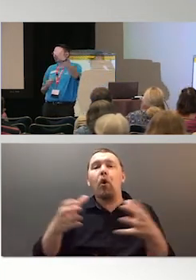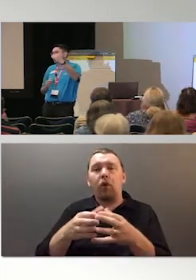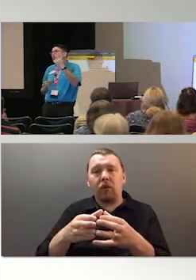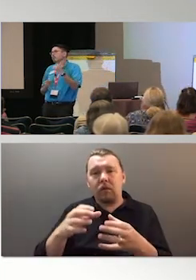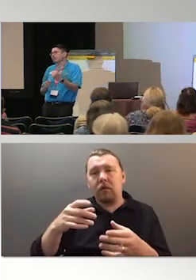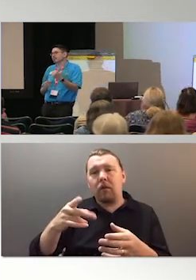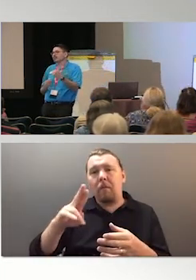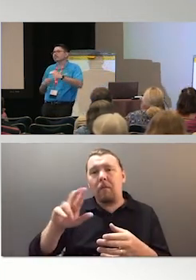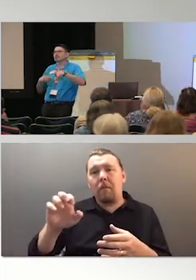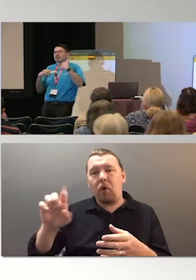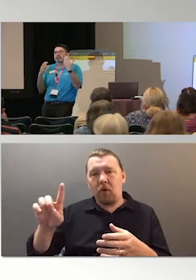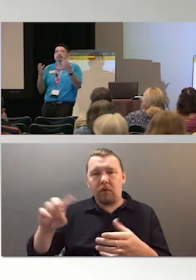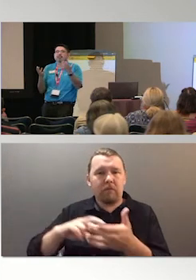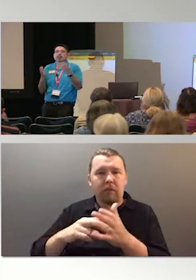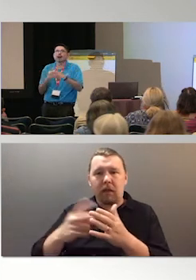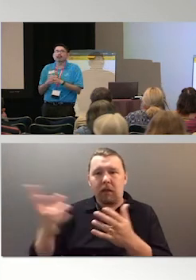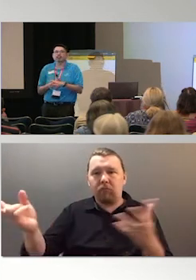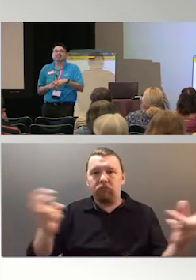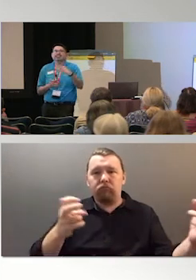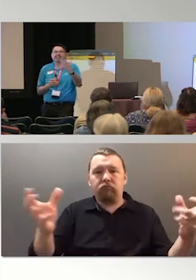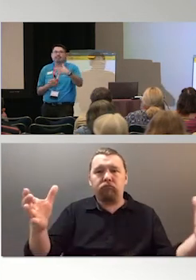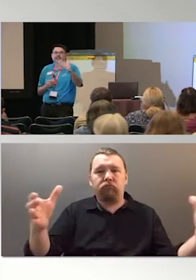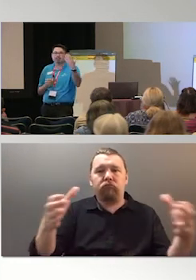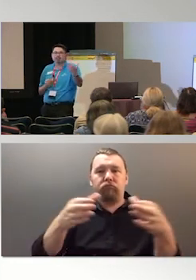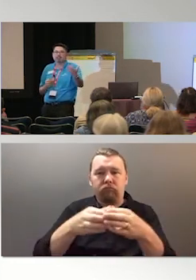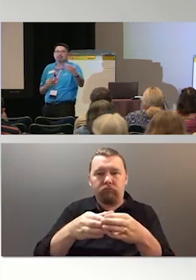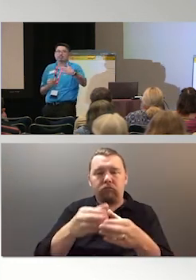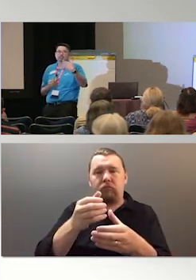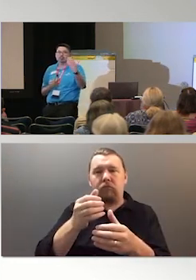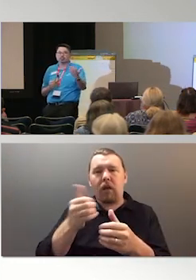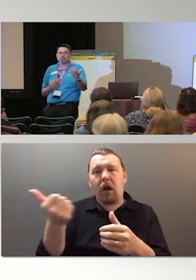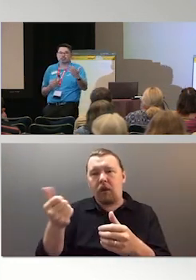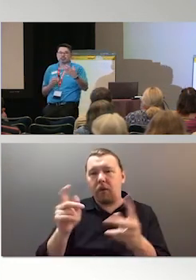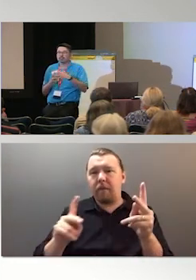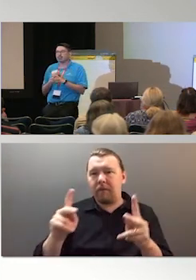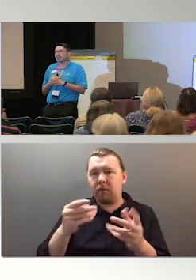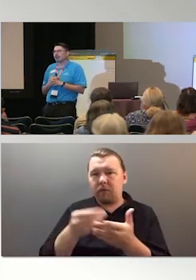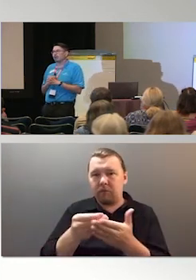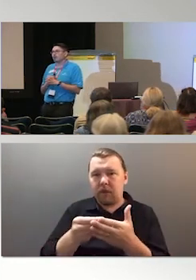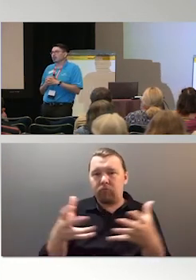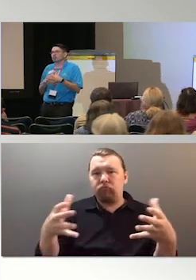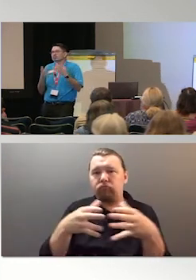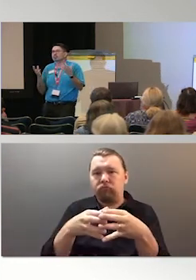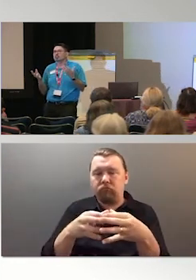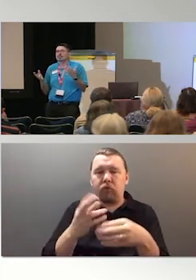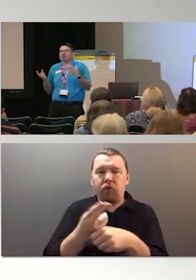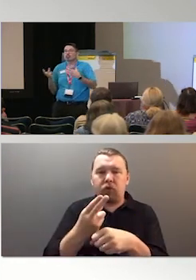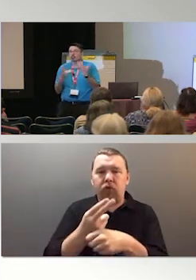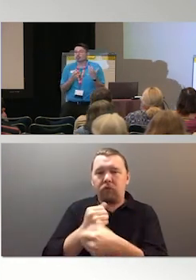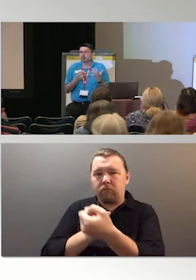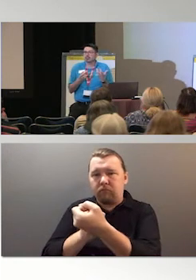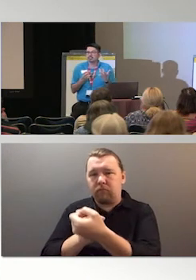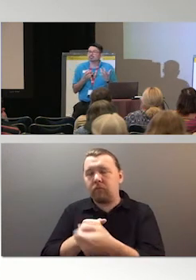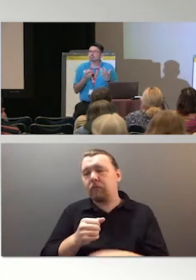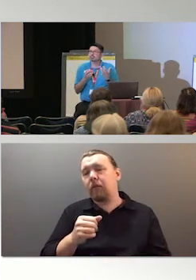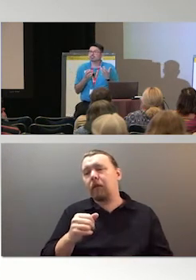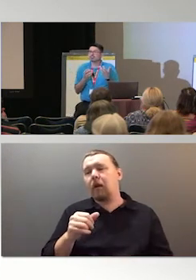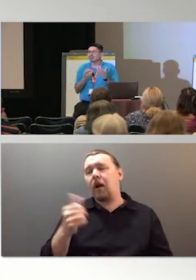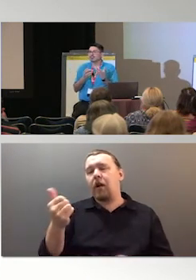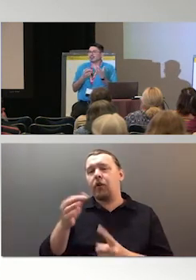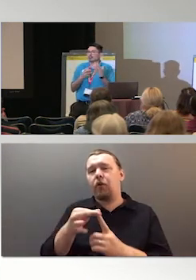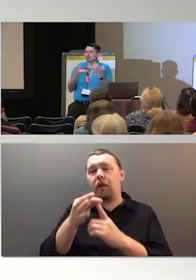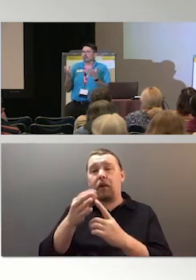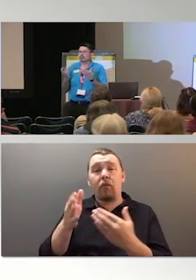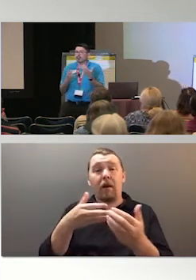to lower the fees and offer the same type of benefits a trust was. What also is unique, a pooled trust, if there's usually